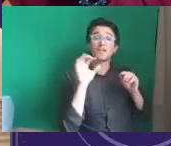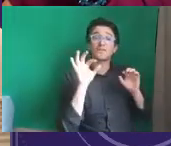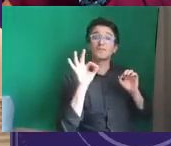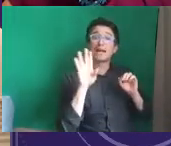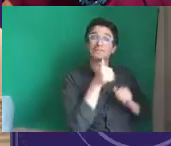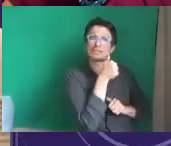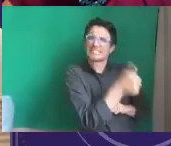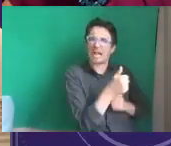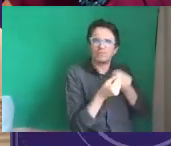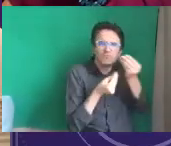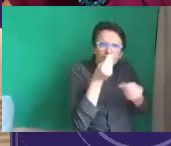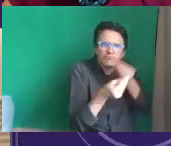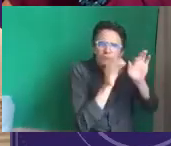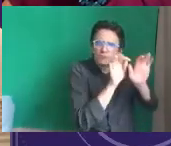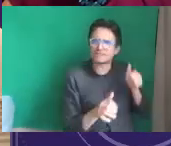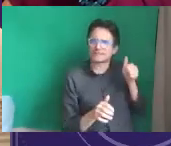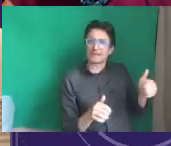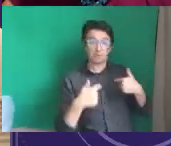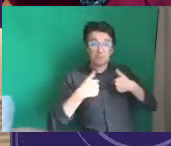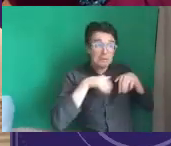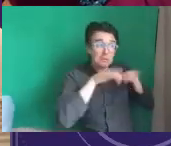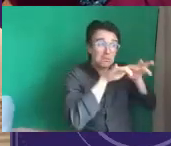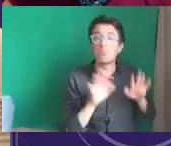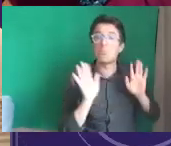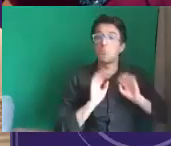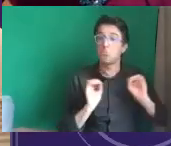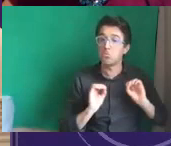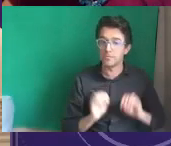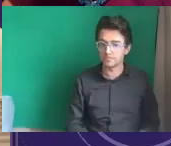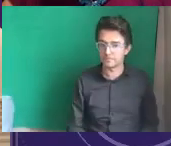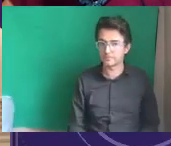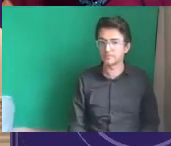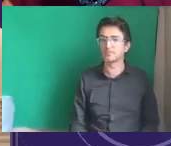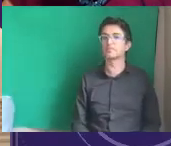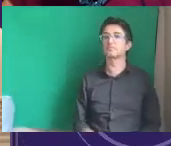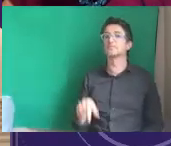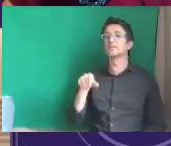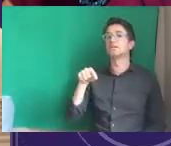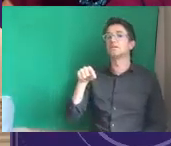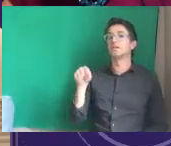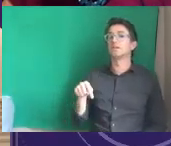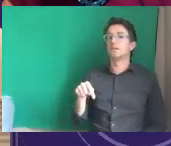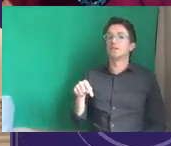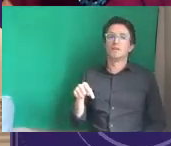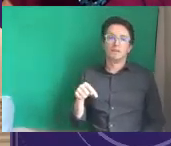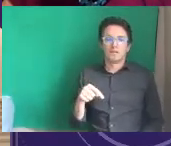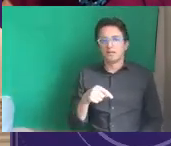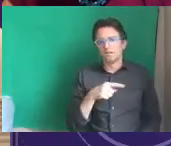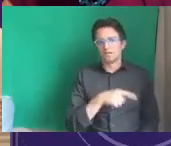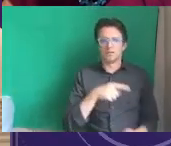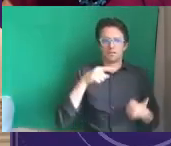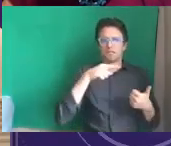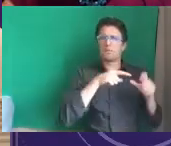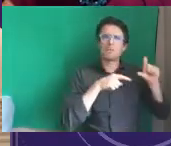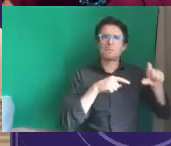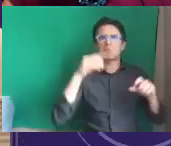reader, man, woman, steps. It's not going to tell you the story, and it defeats the whole